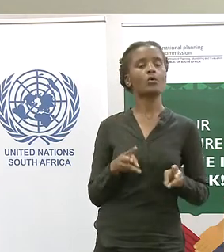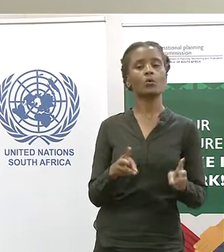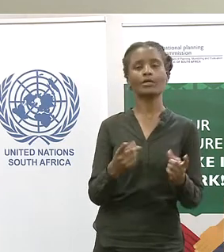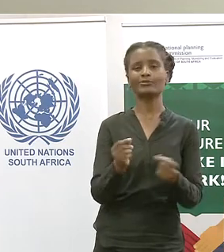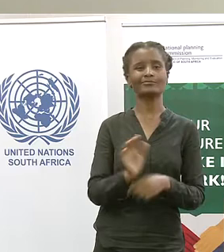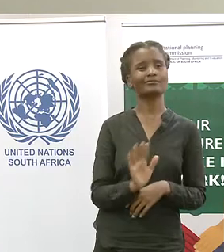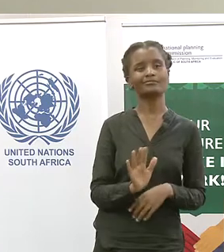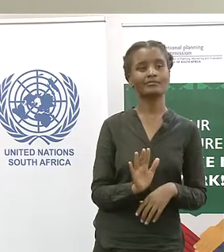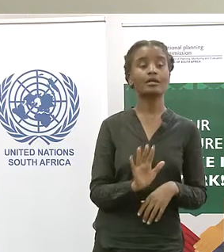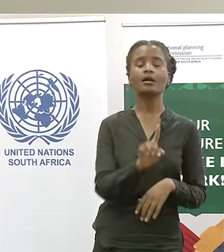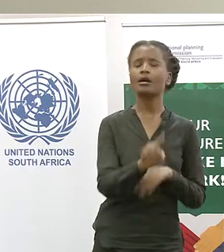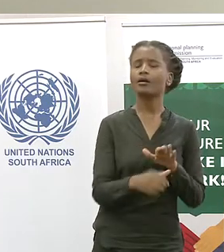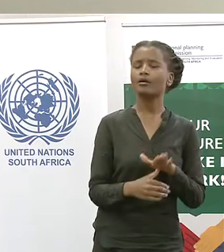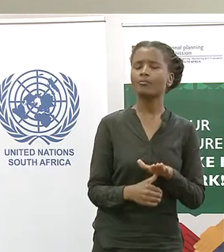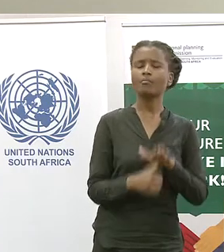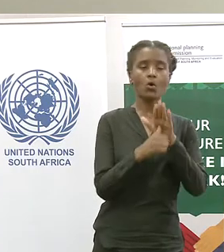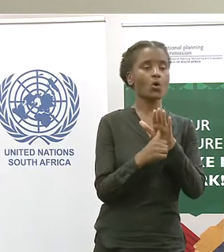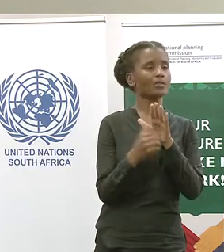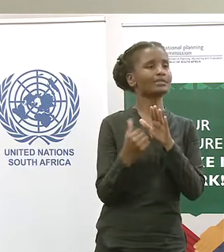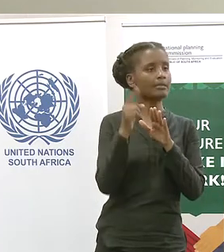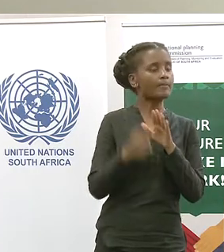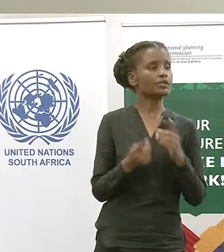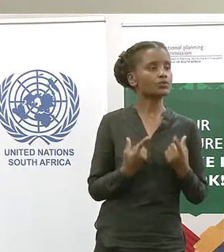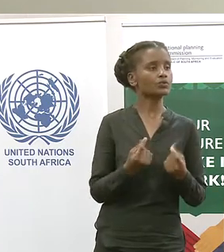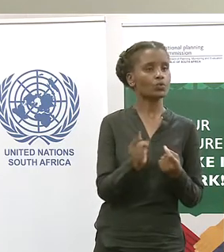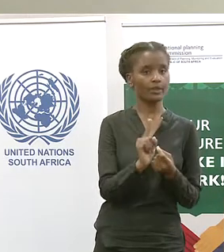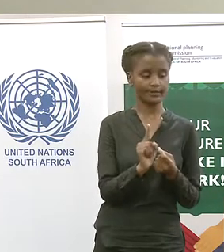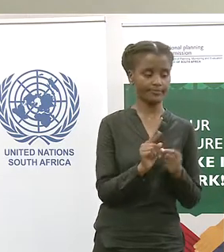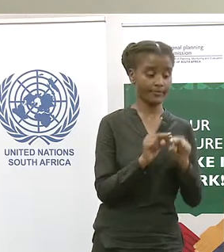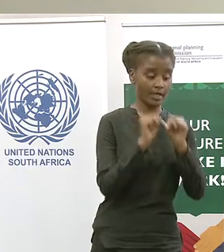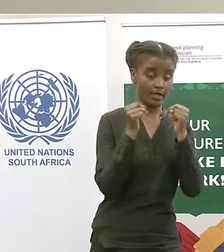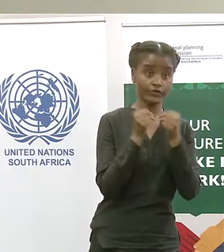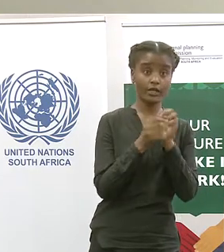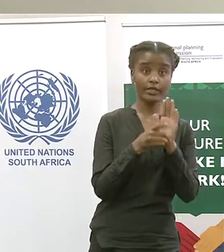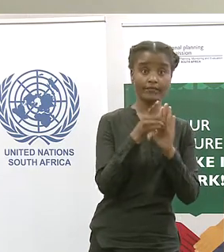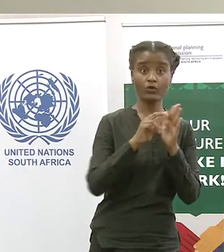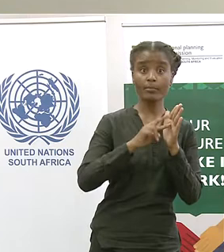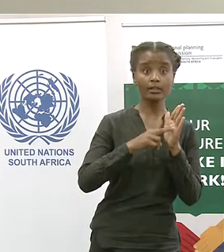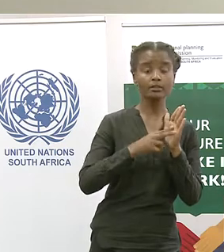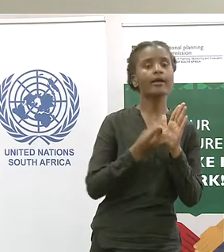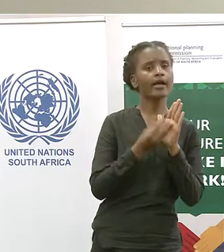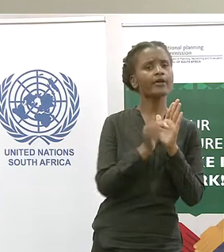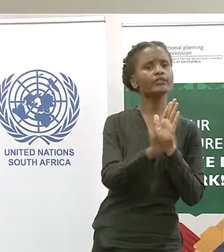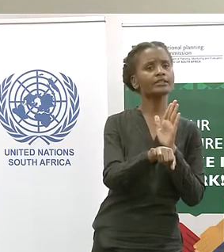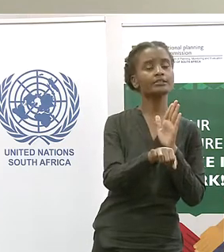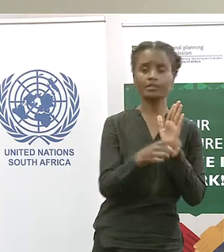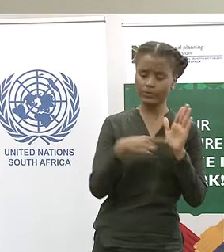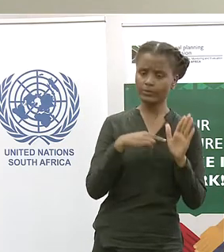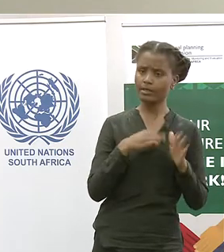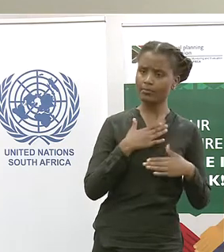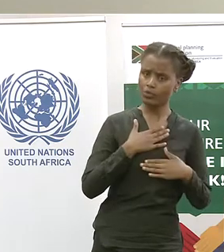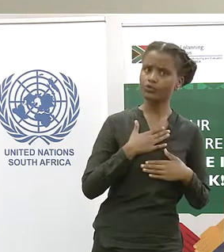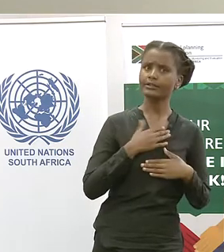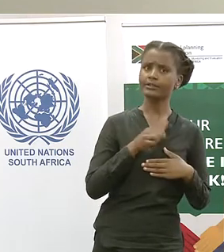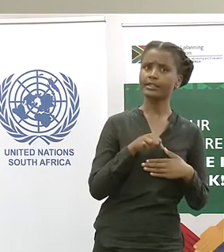that we're needing to do, we have the National Development Plan, and we appreciate the fact that with